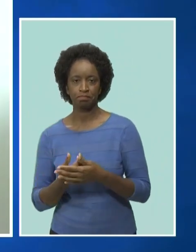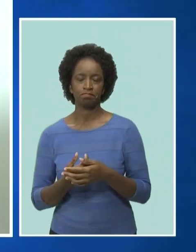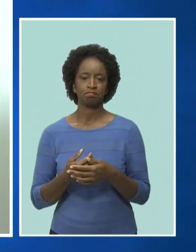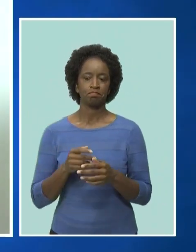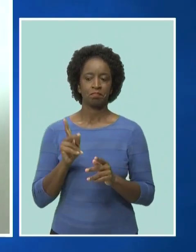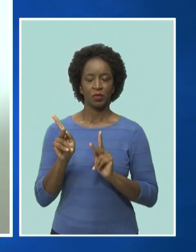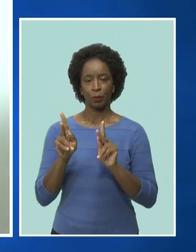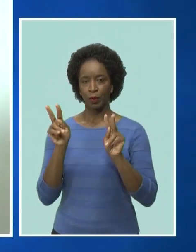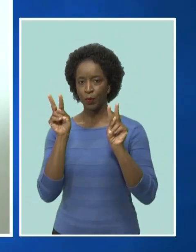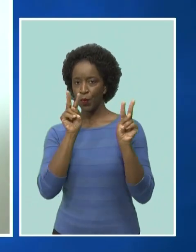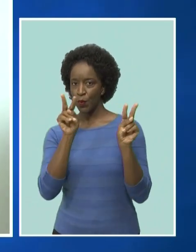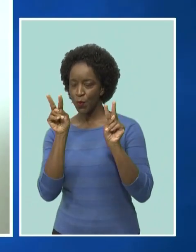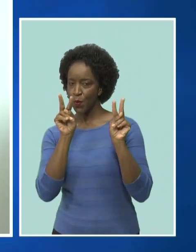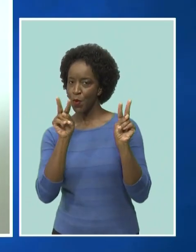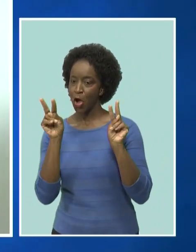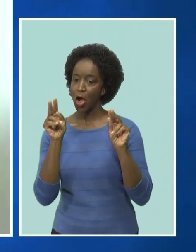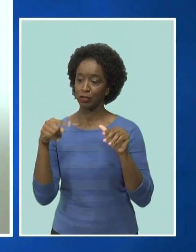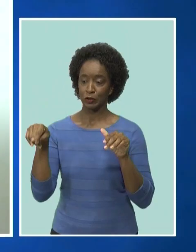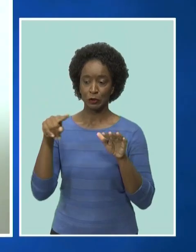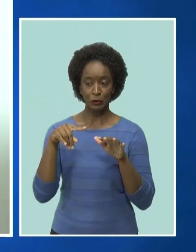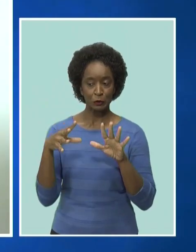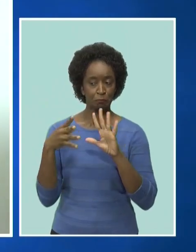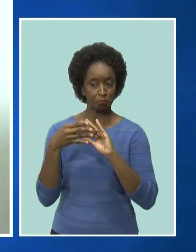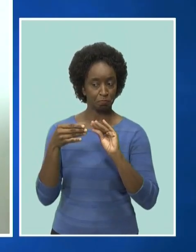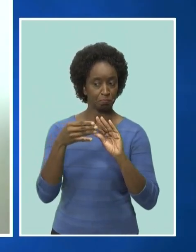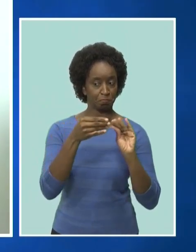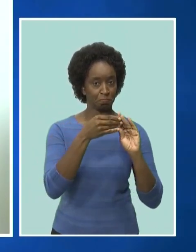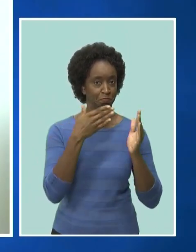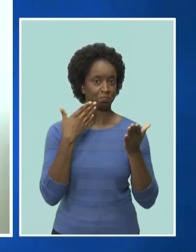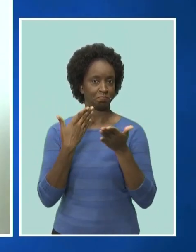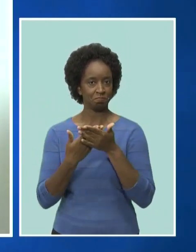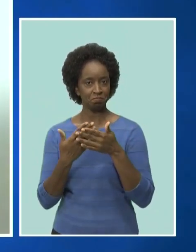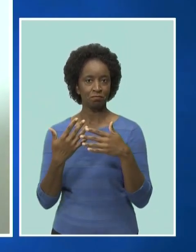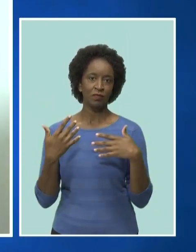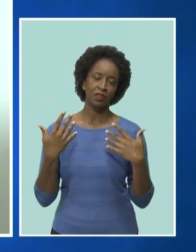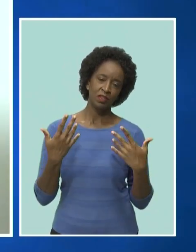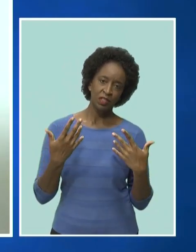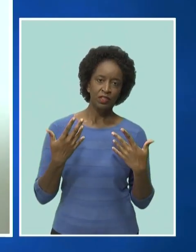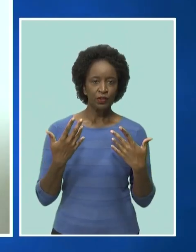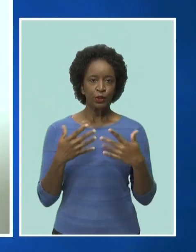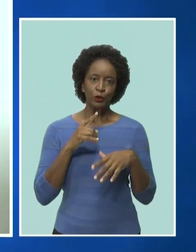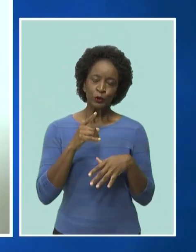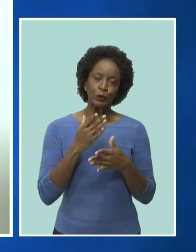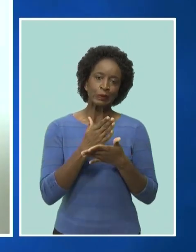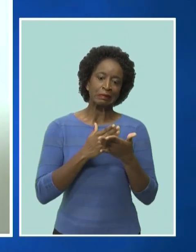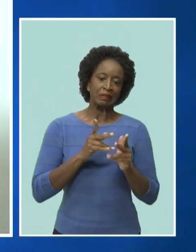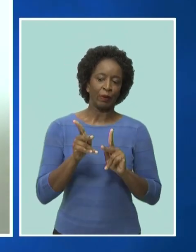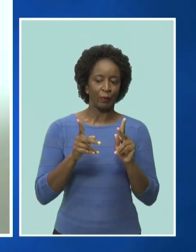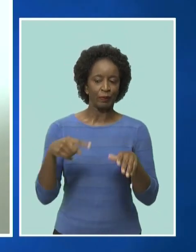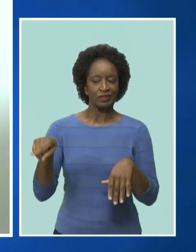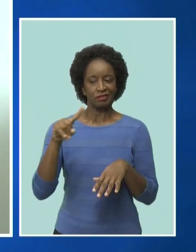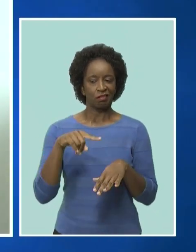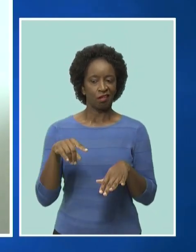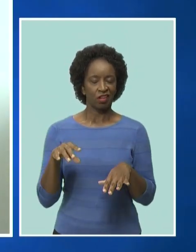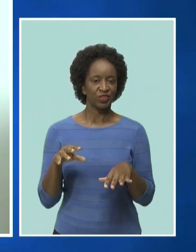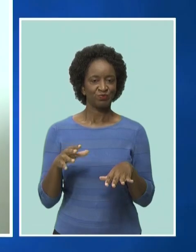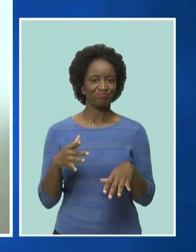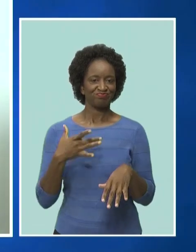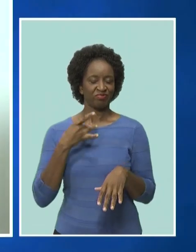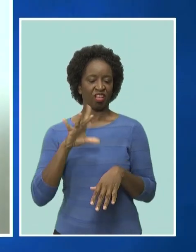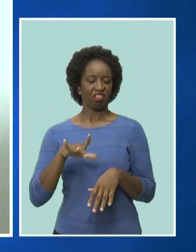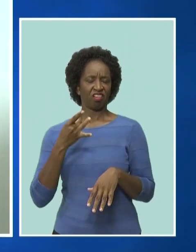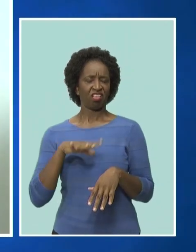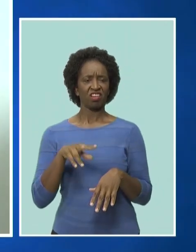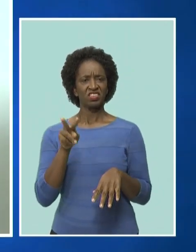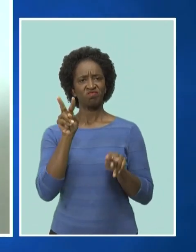and the feedback have been positive. Obviously, there are some people that say some bad things because they didn't understand the story